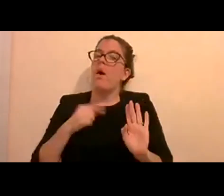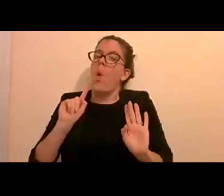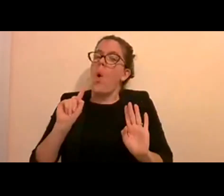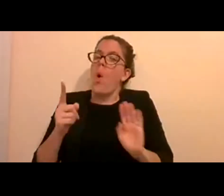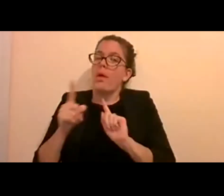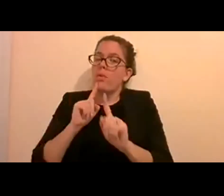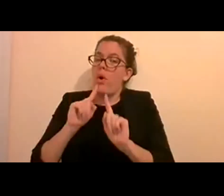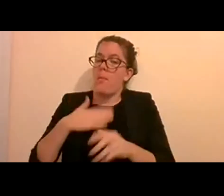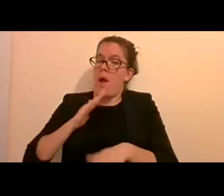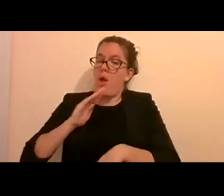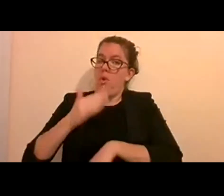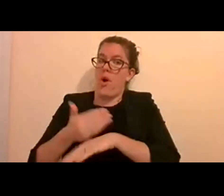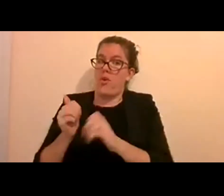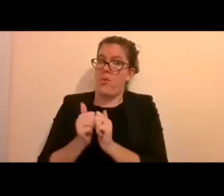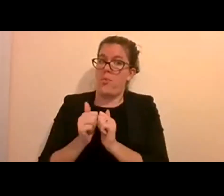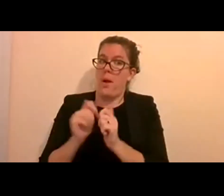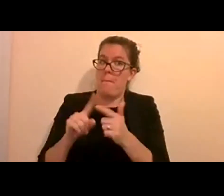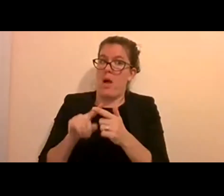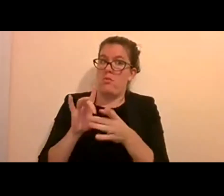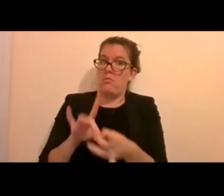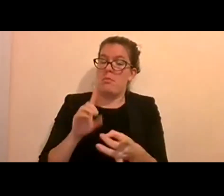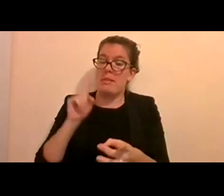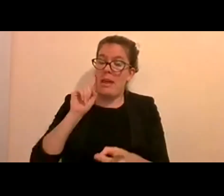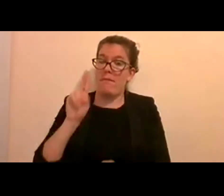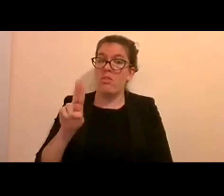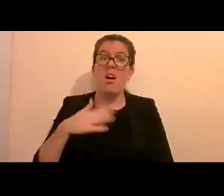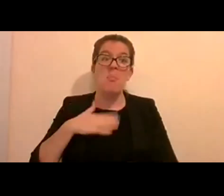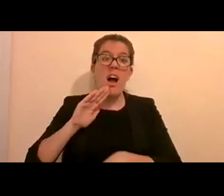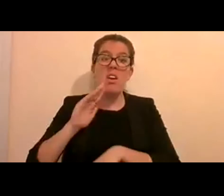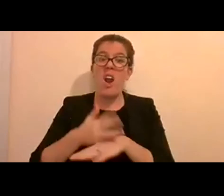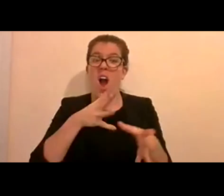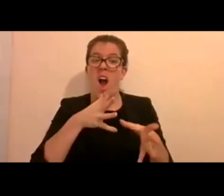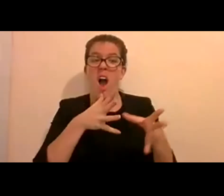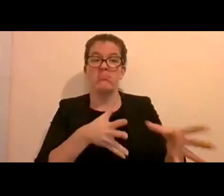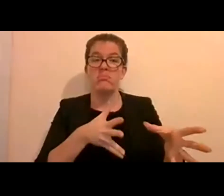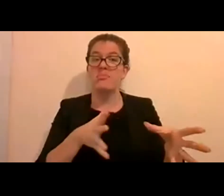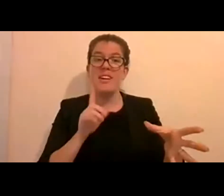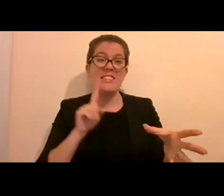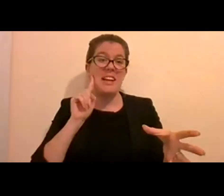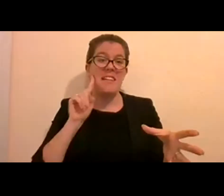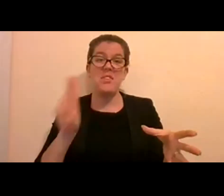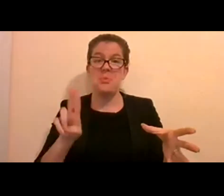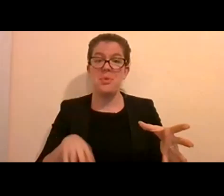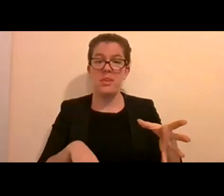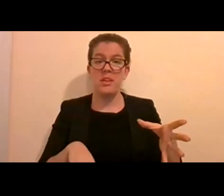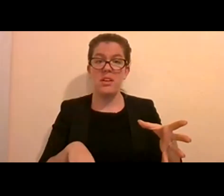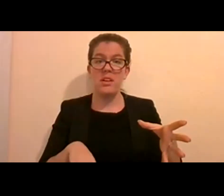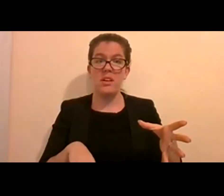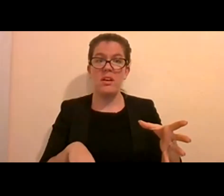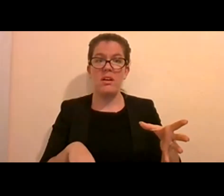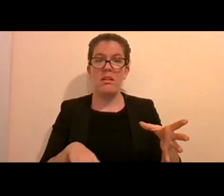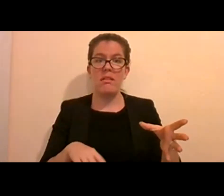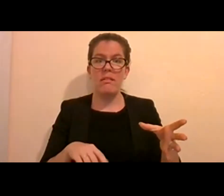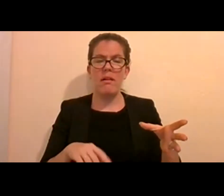it, and she said she hates it. She said, I thought they would have classrooms